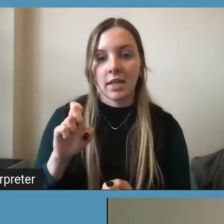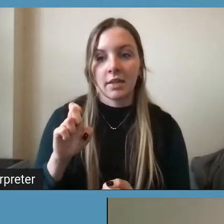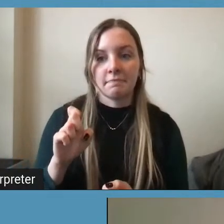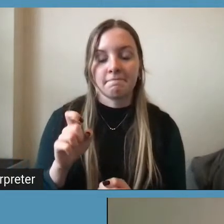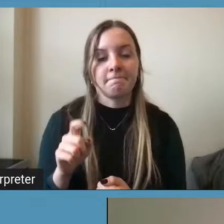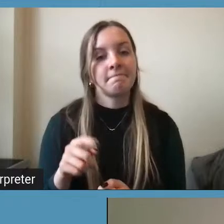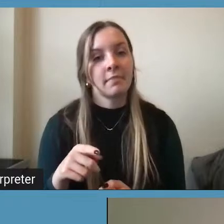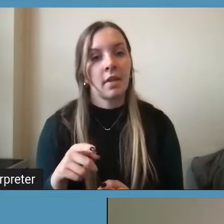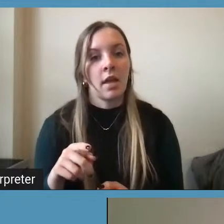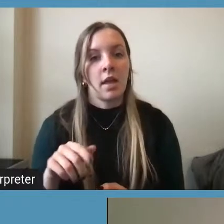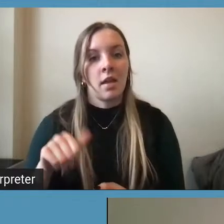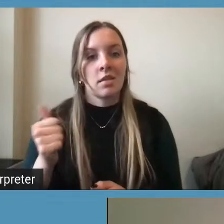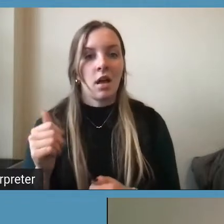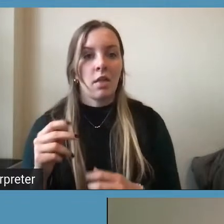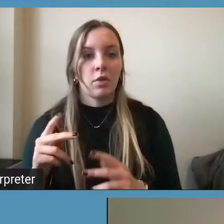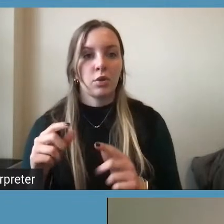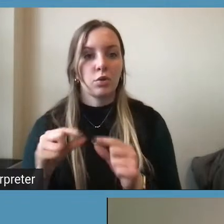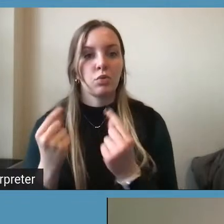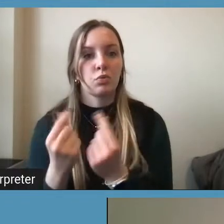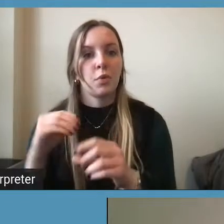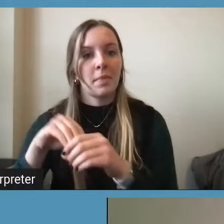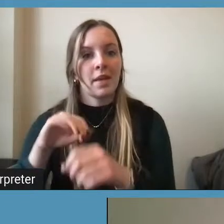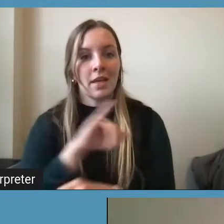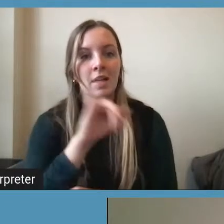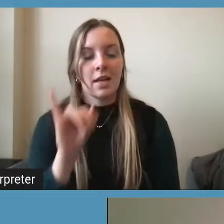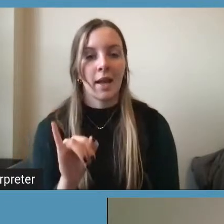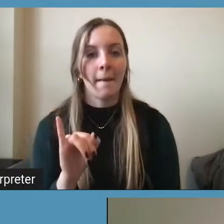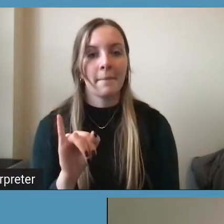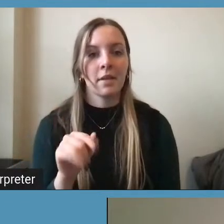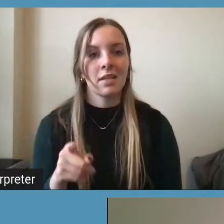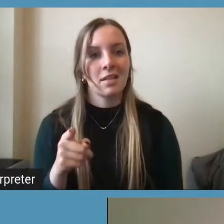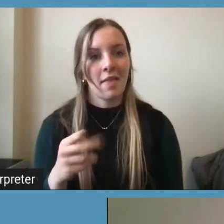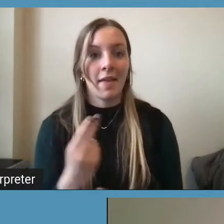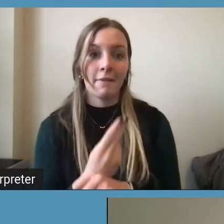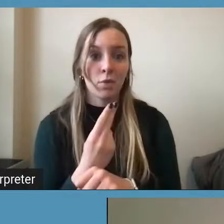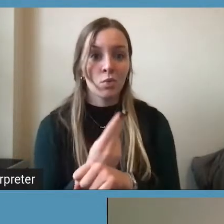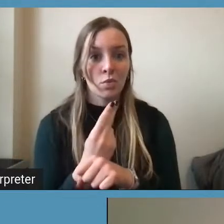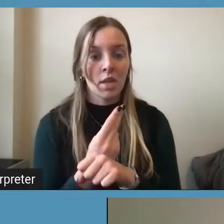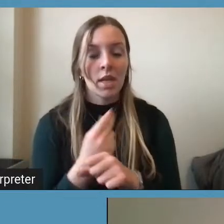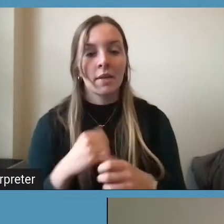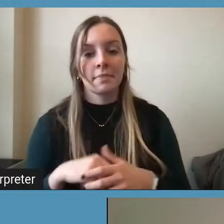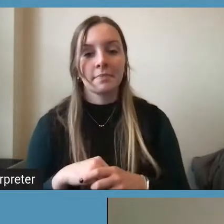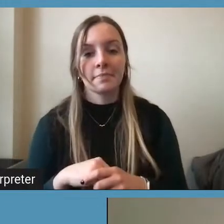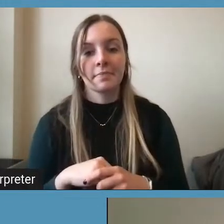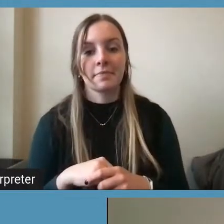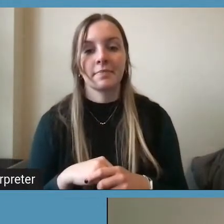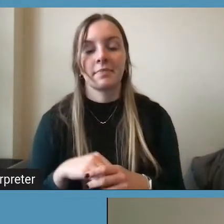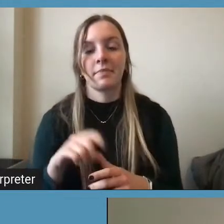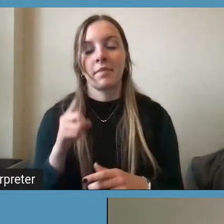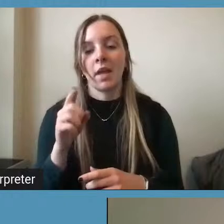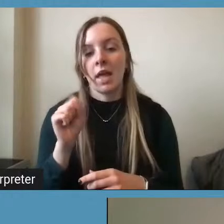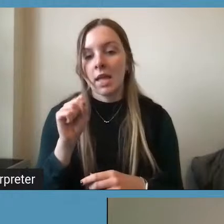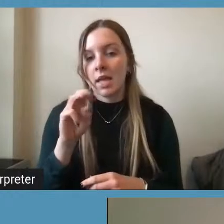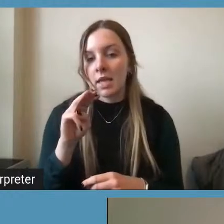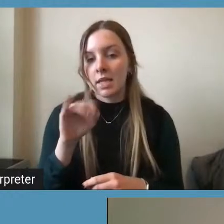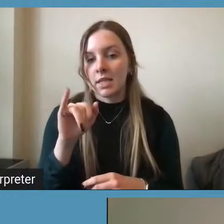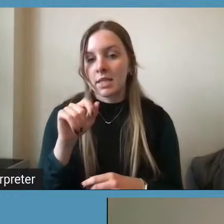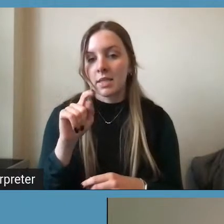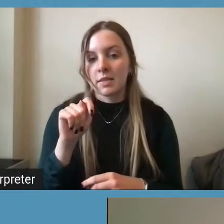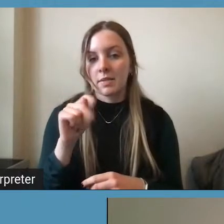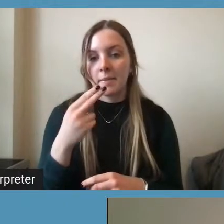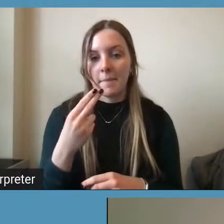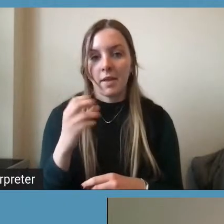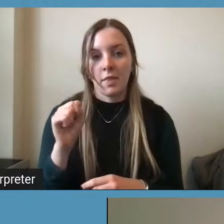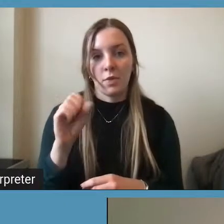it, and we've worked quite a bit with the Smithsonian digitization team, and they've provided a lot of feedback on the tool. They haven't adopted